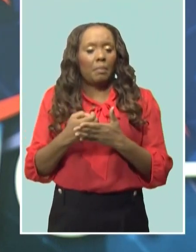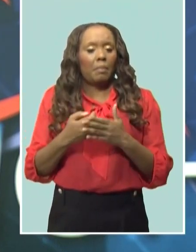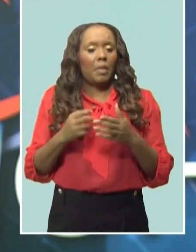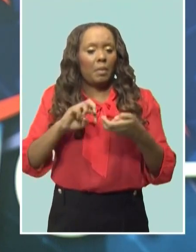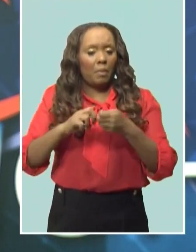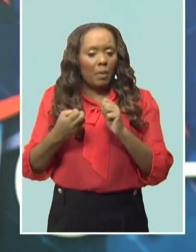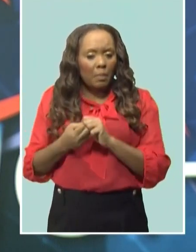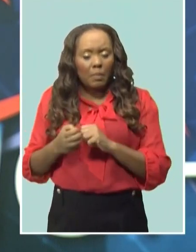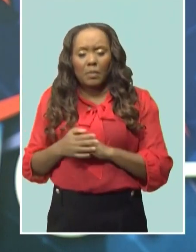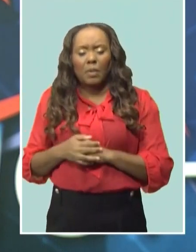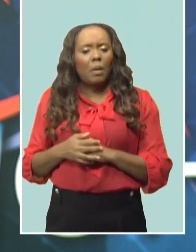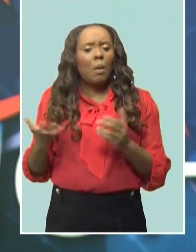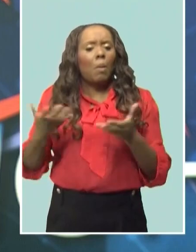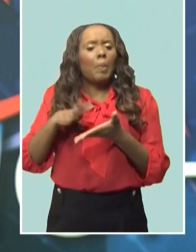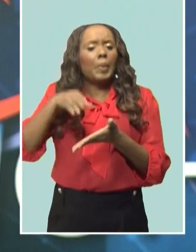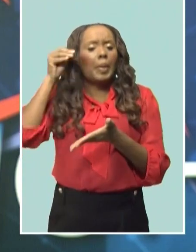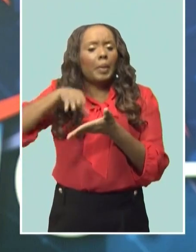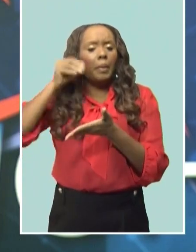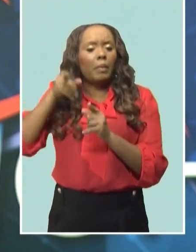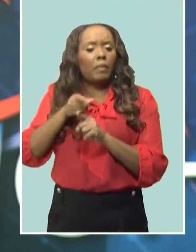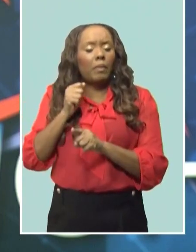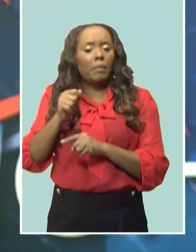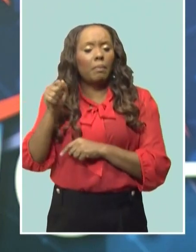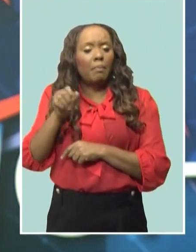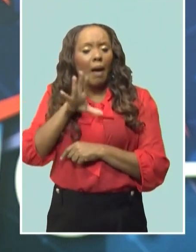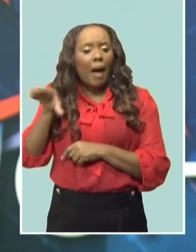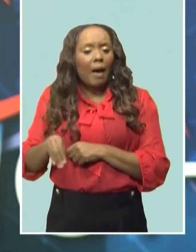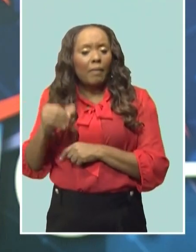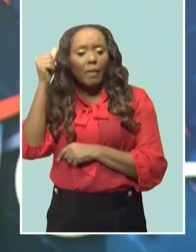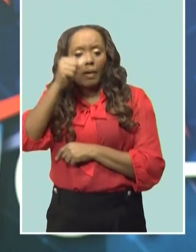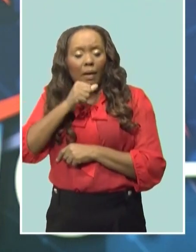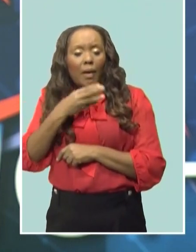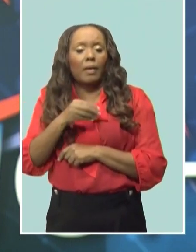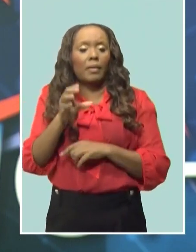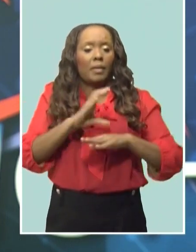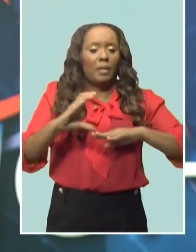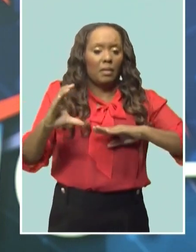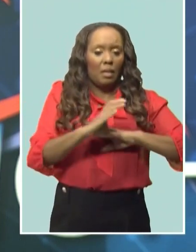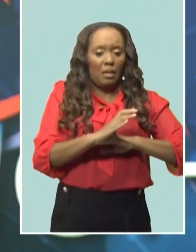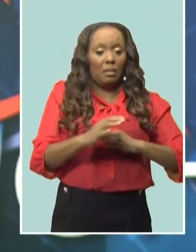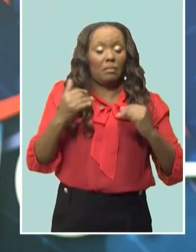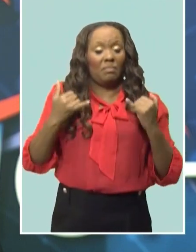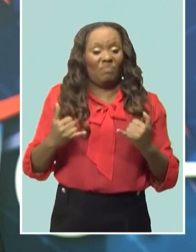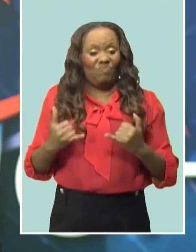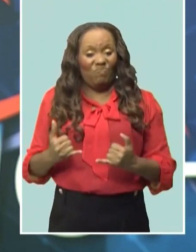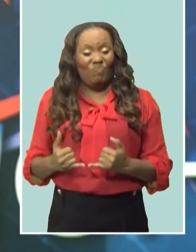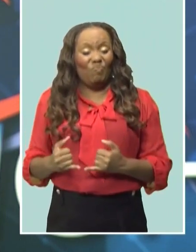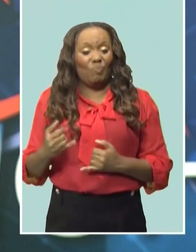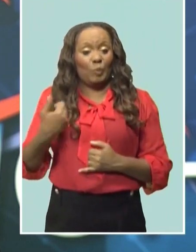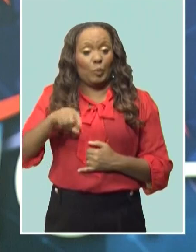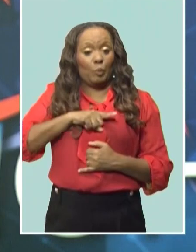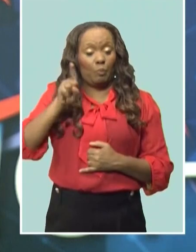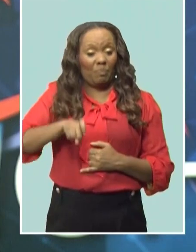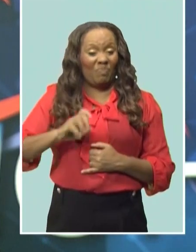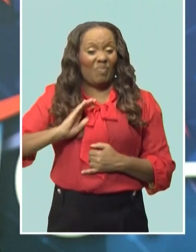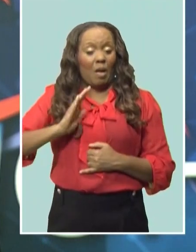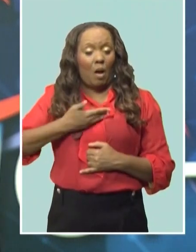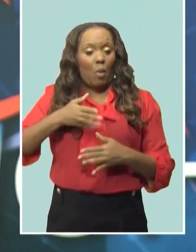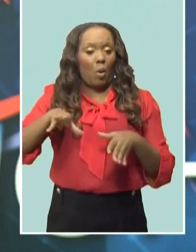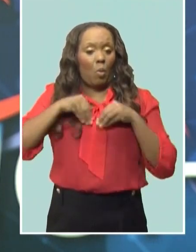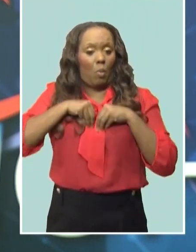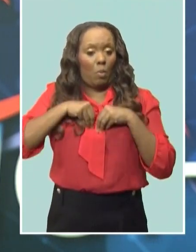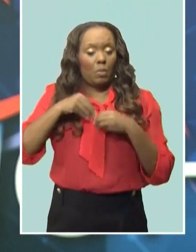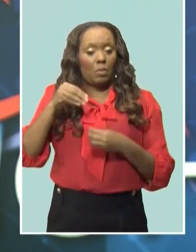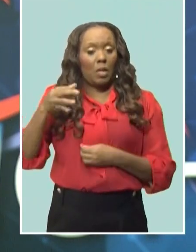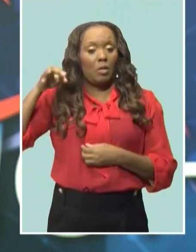Caribbean, he suggested time has long passed for countries of the Global South to have their own credit rating agencies.